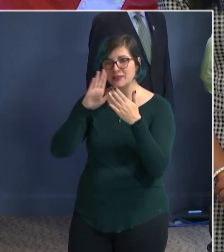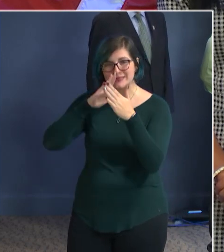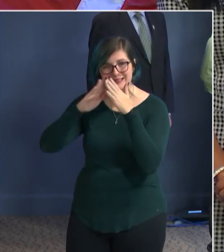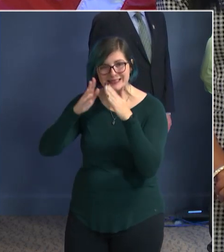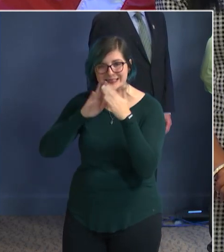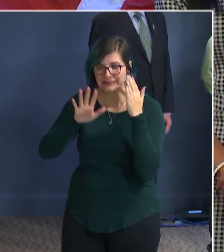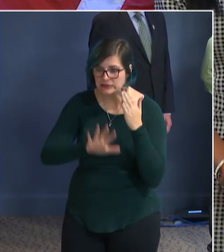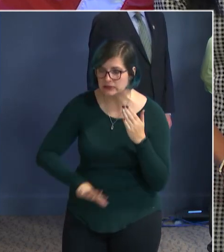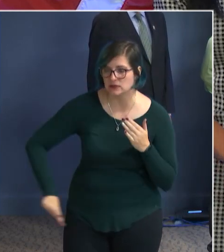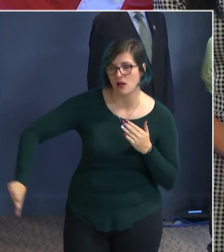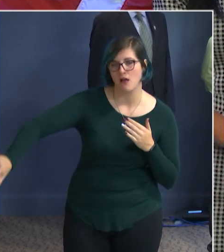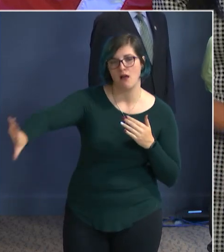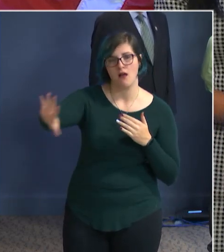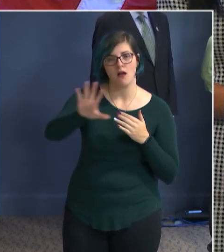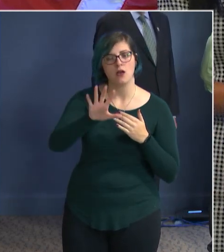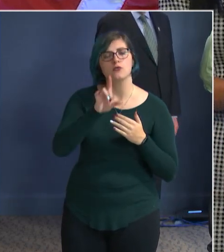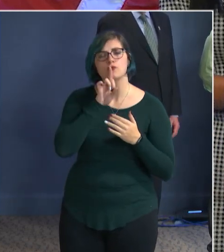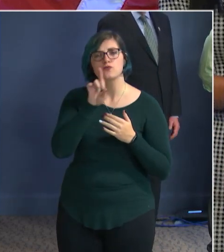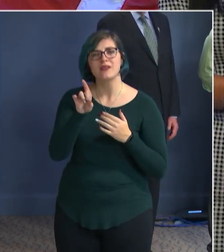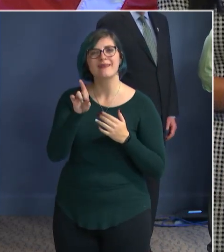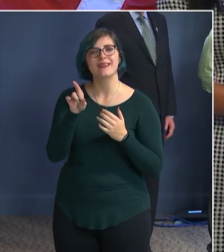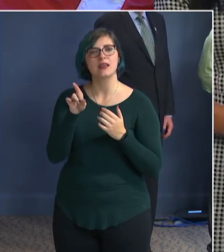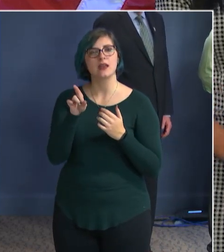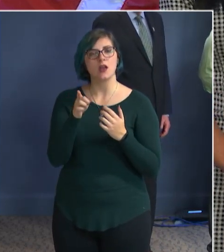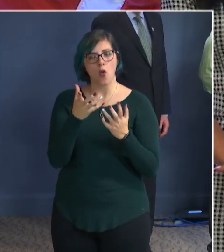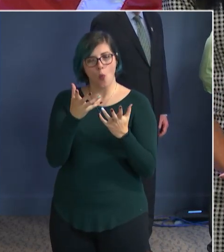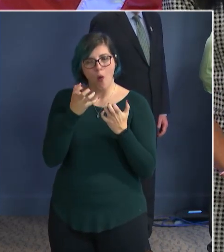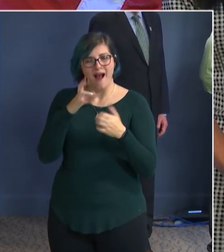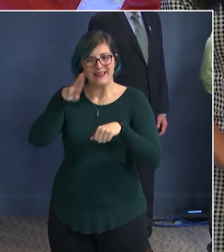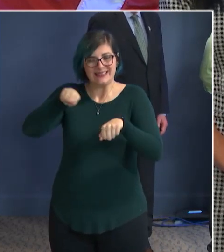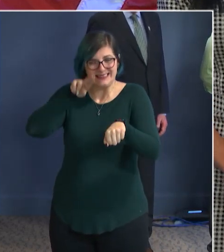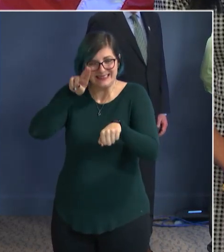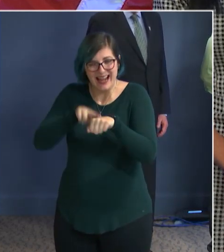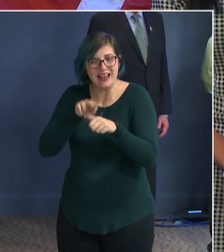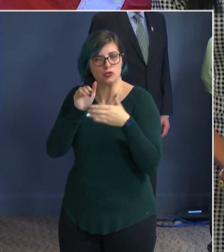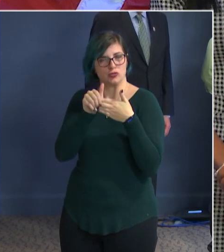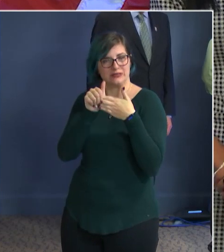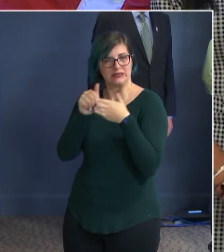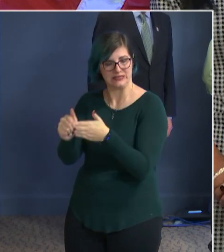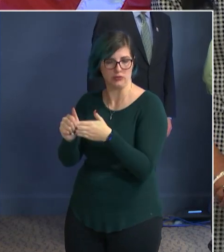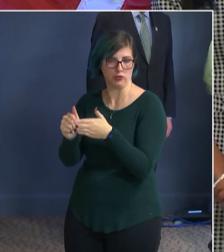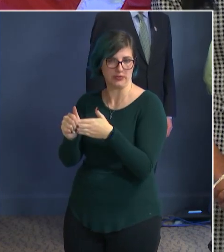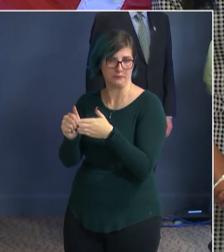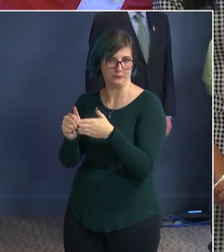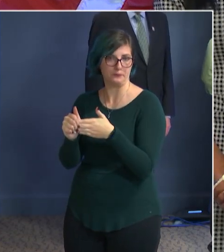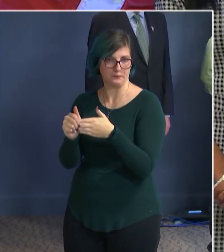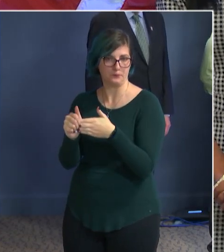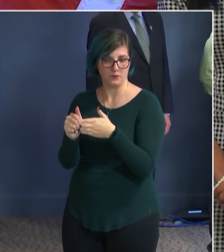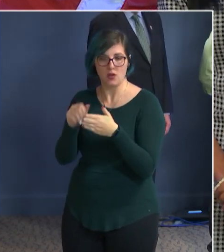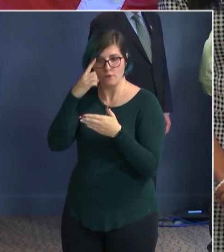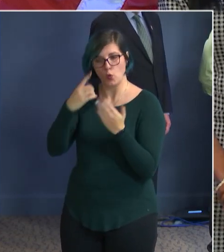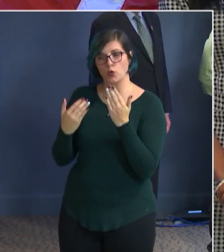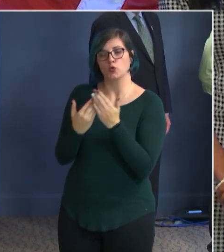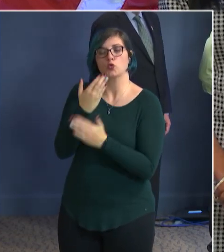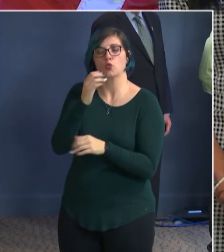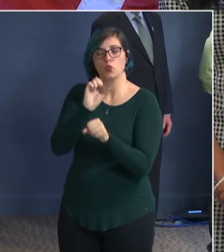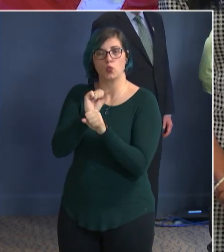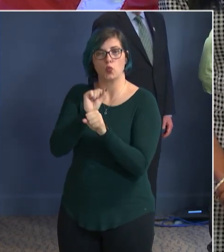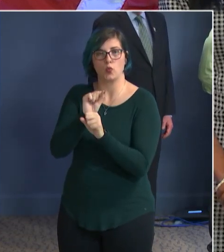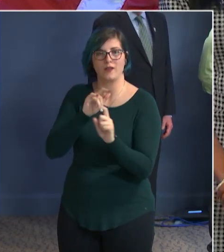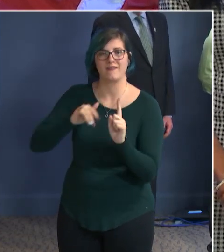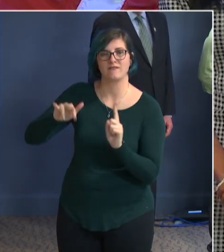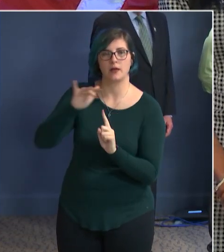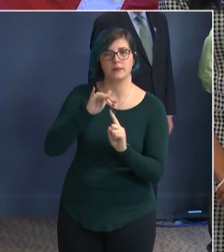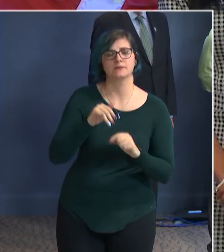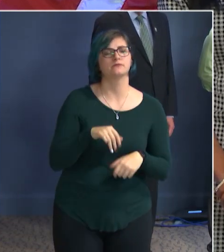really wanting for national leadership in the new work environment. Can I just